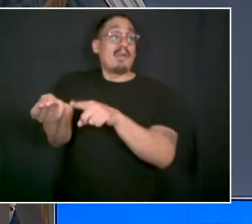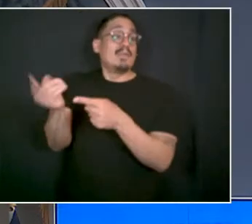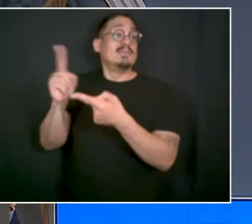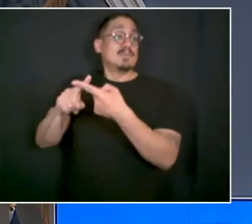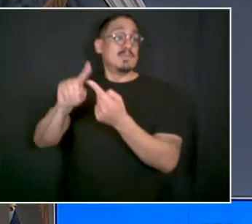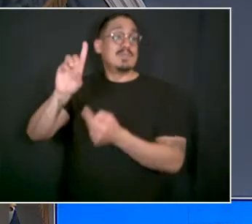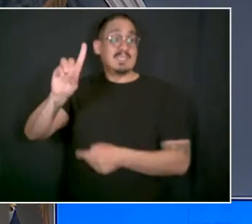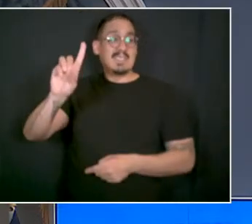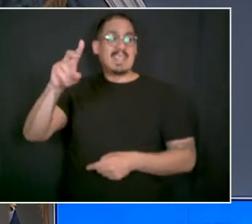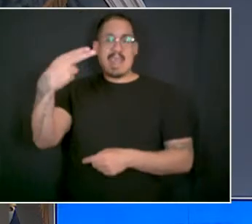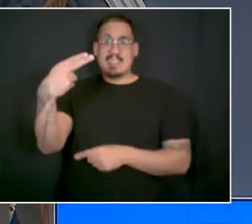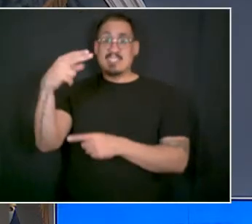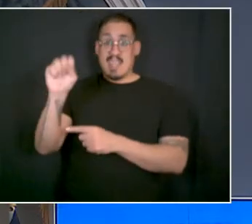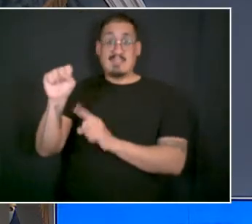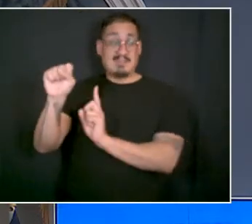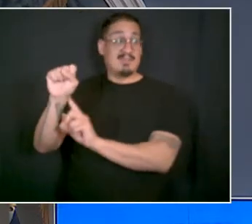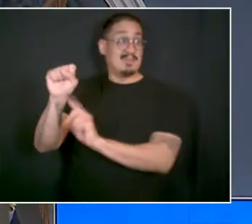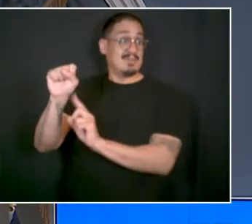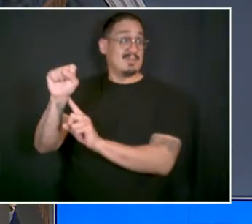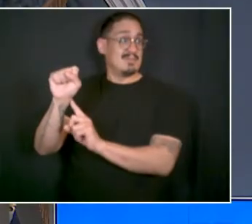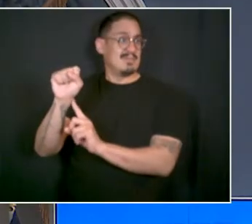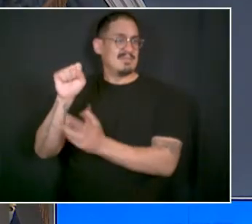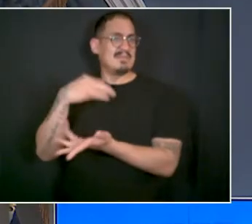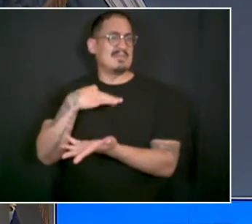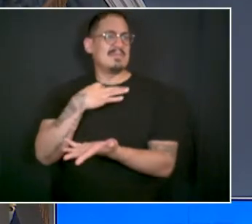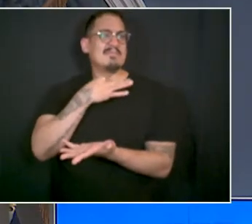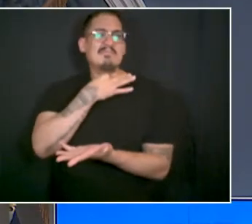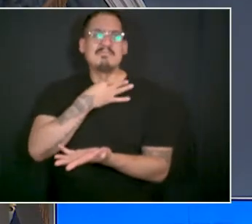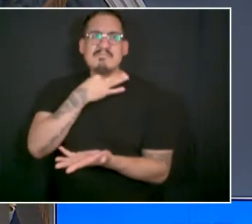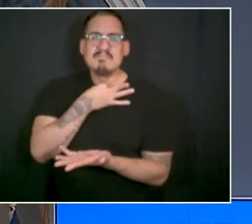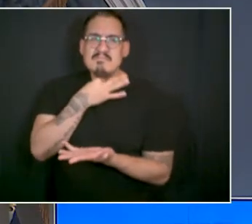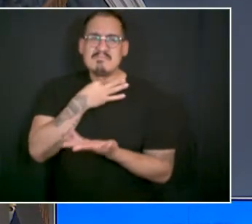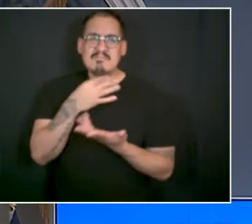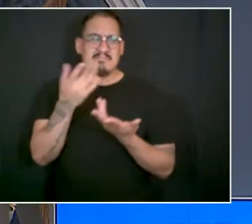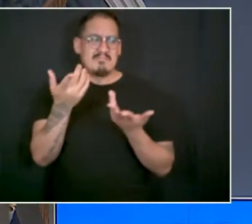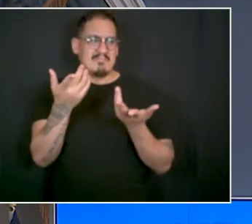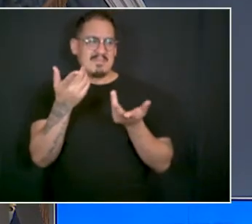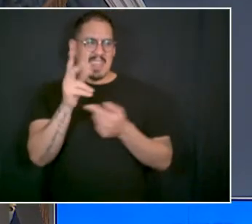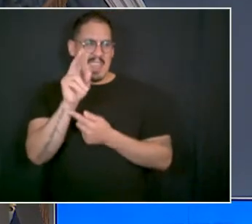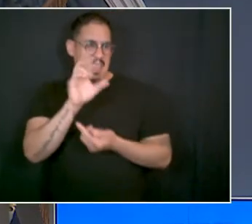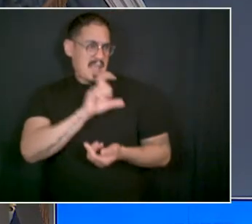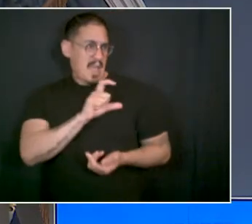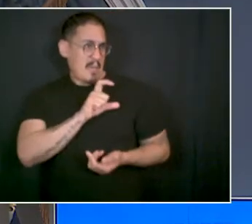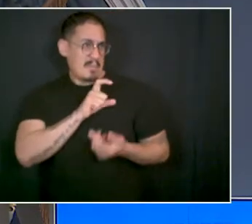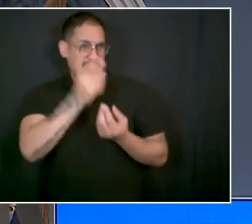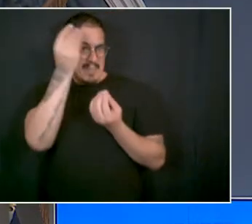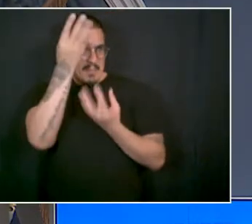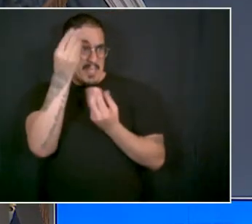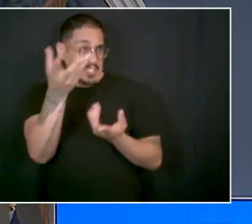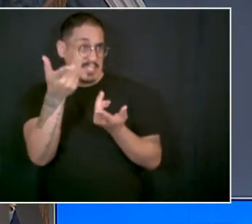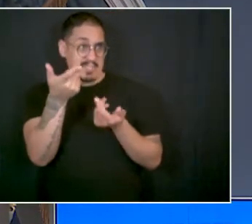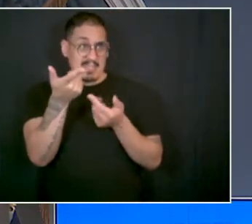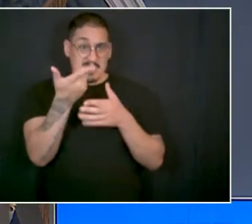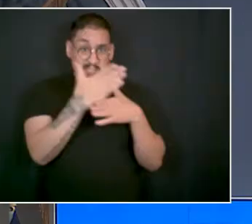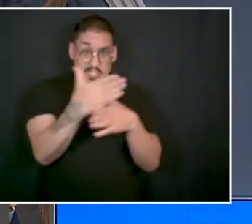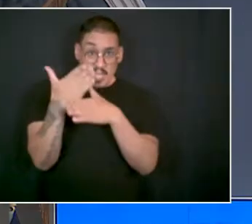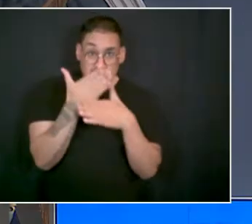just wondering how that could have happened. I mean, is the NYPD sharing any of that information with